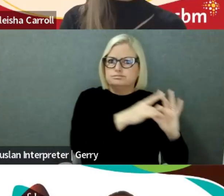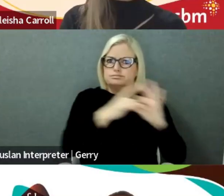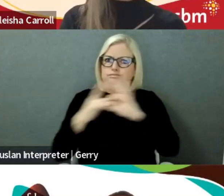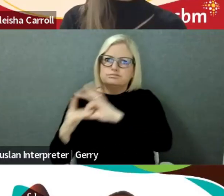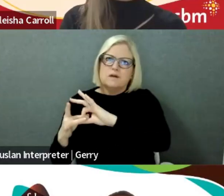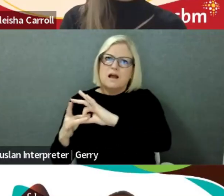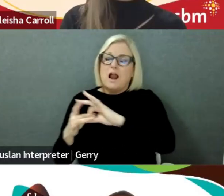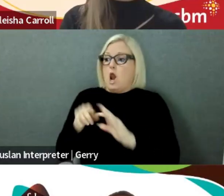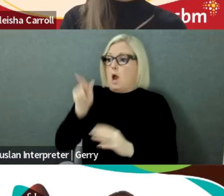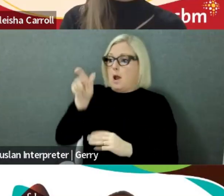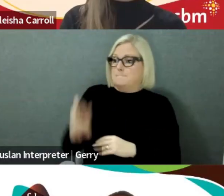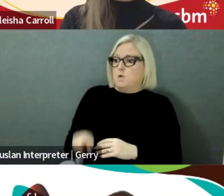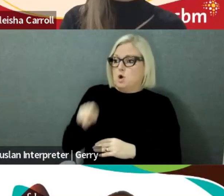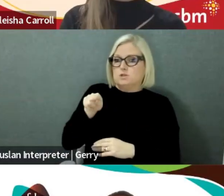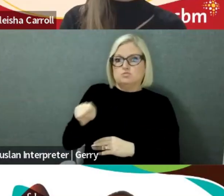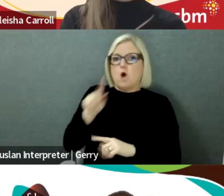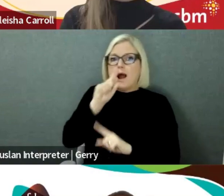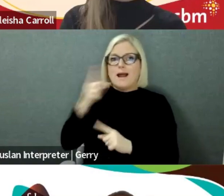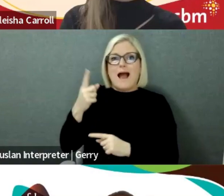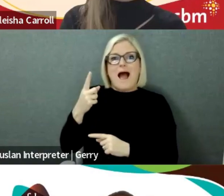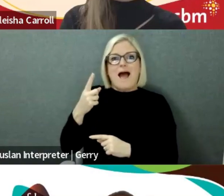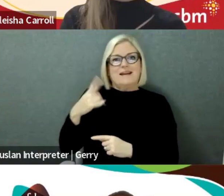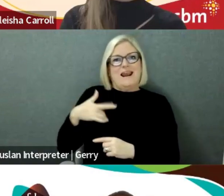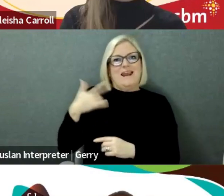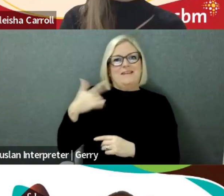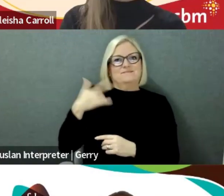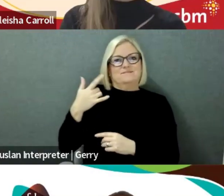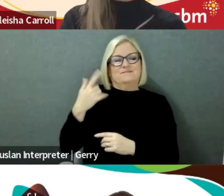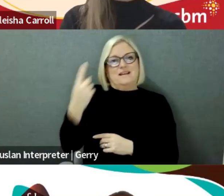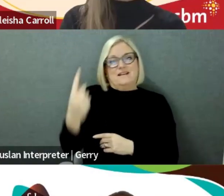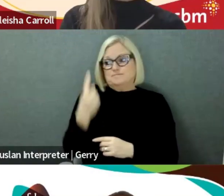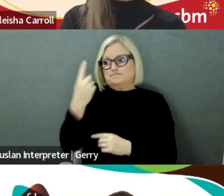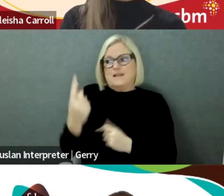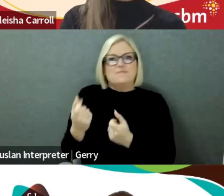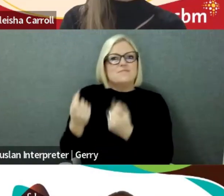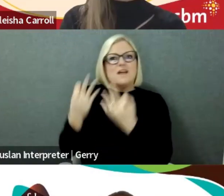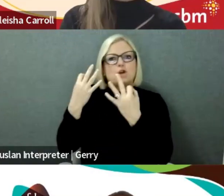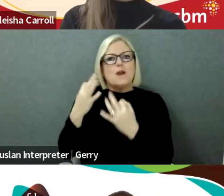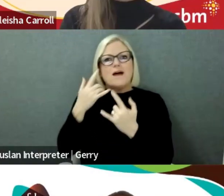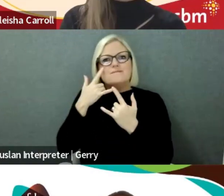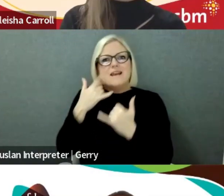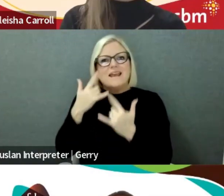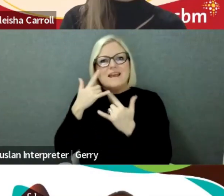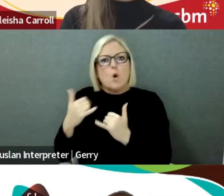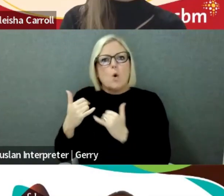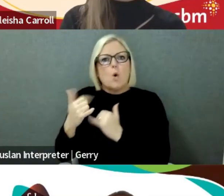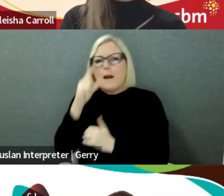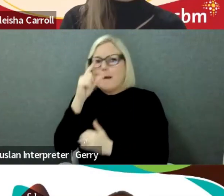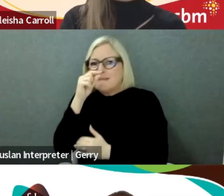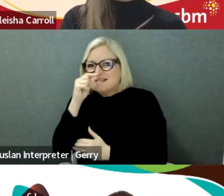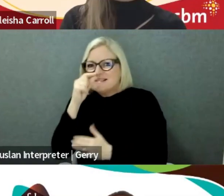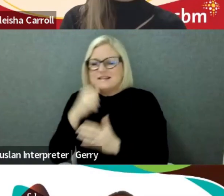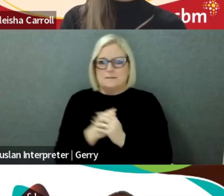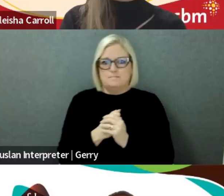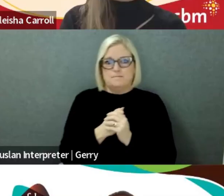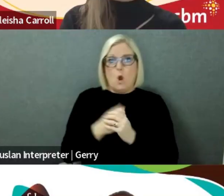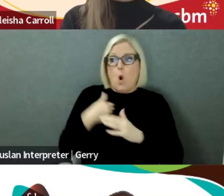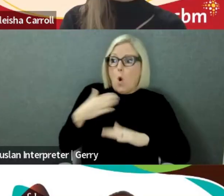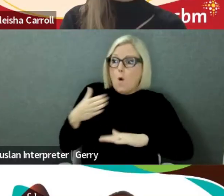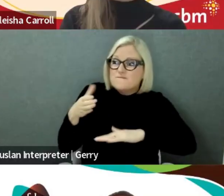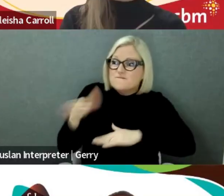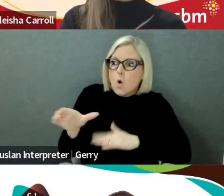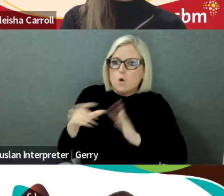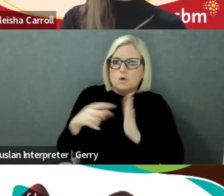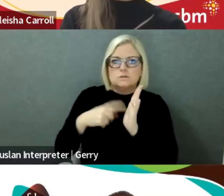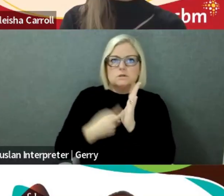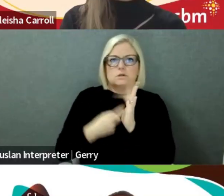in the community if their legal capacity is denied, if decisions are made for them, or if they are forced into treatment without their